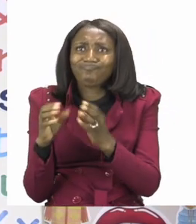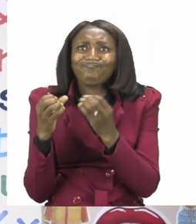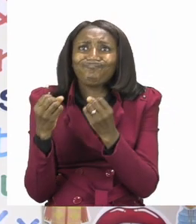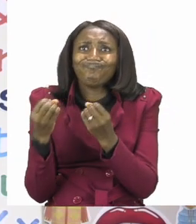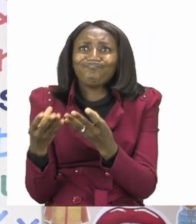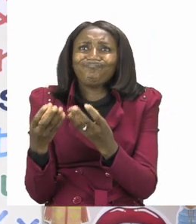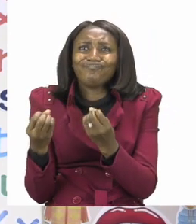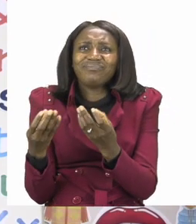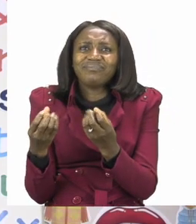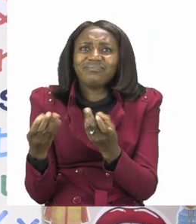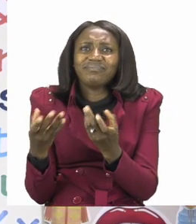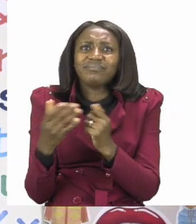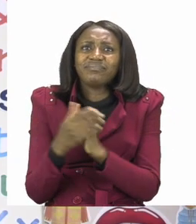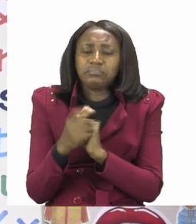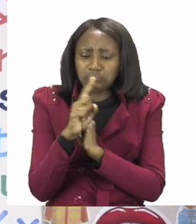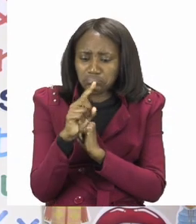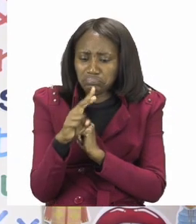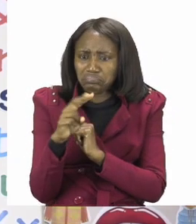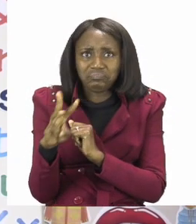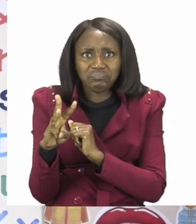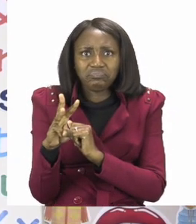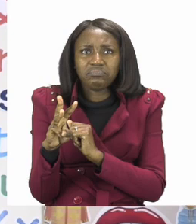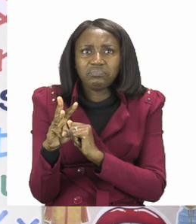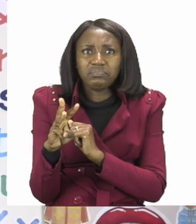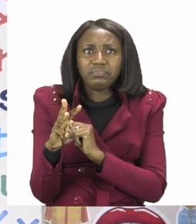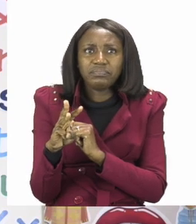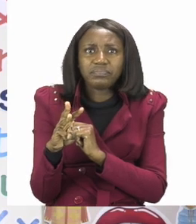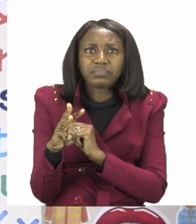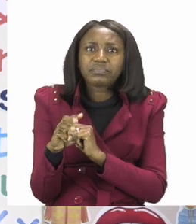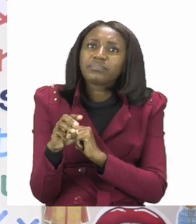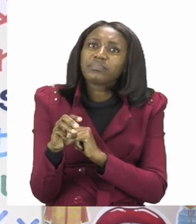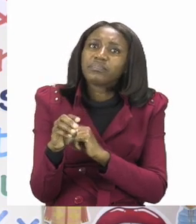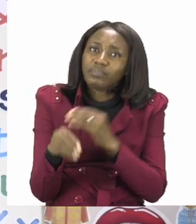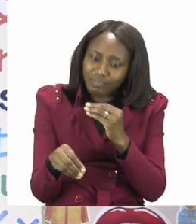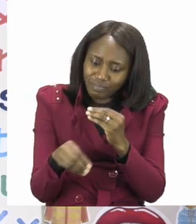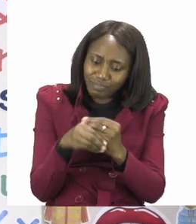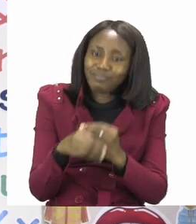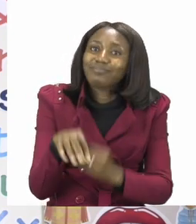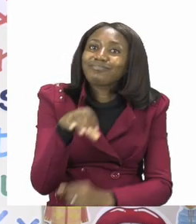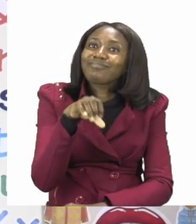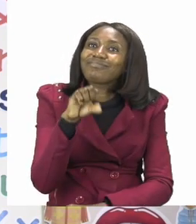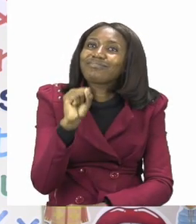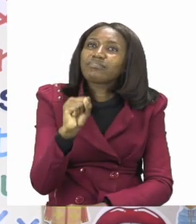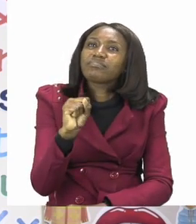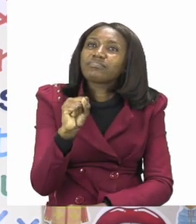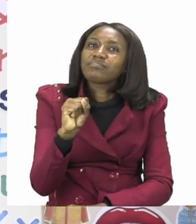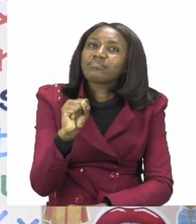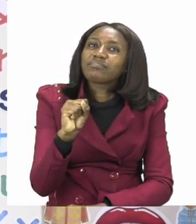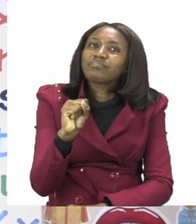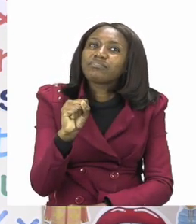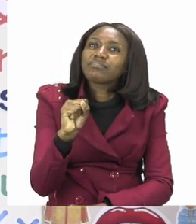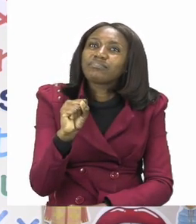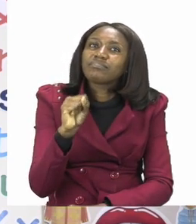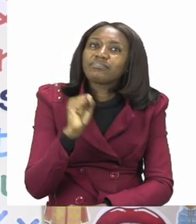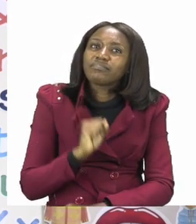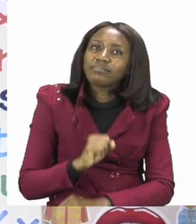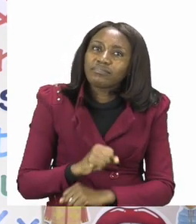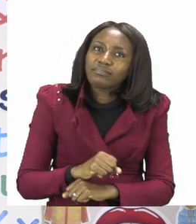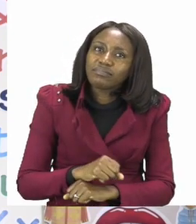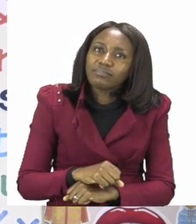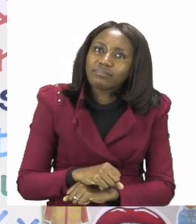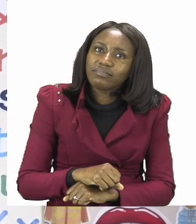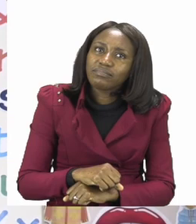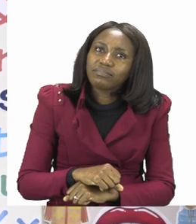have 1, 2, 3, we now say animals. So